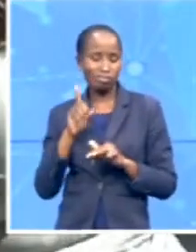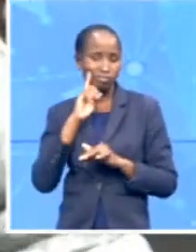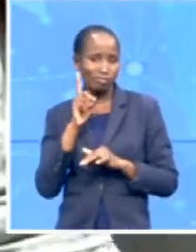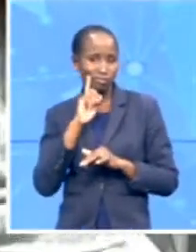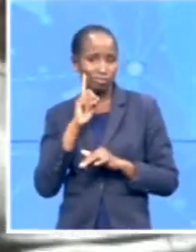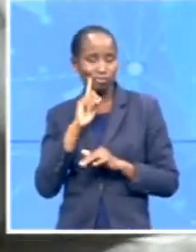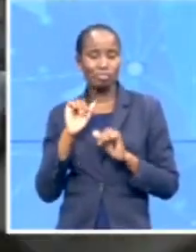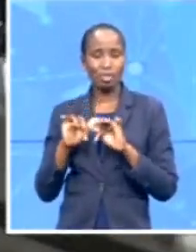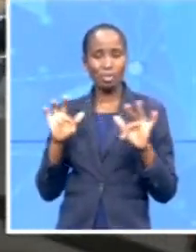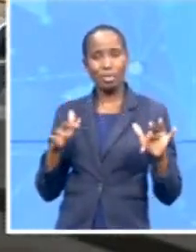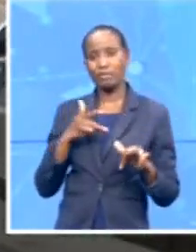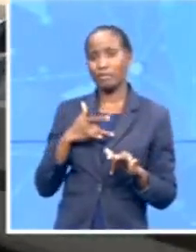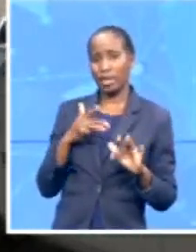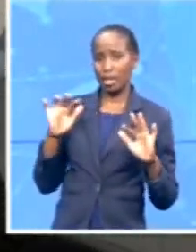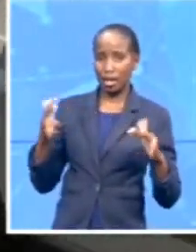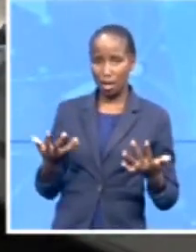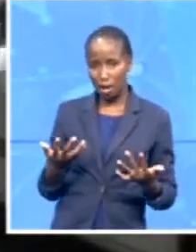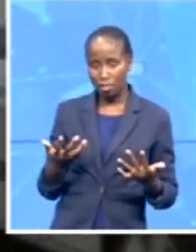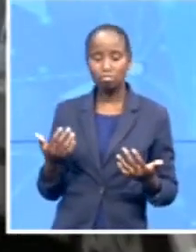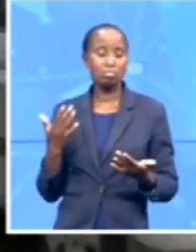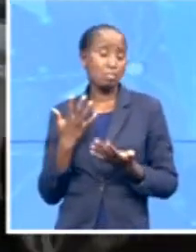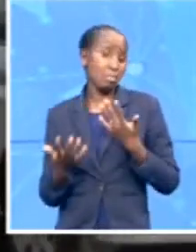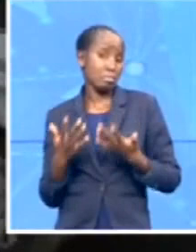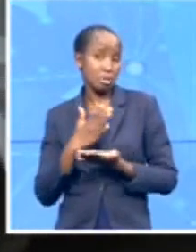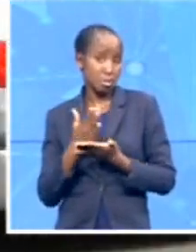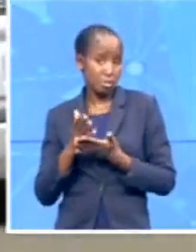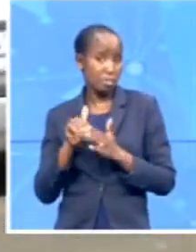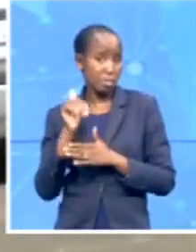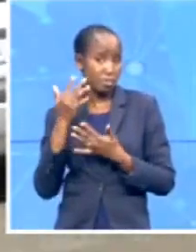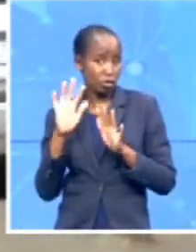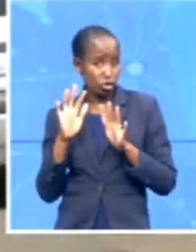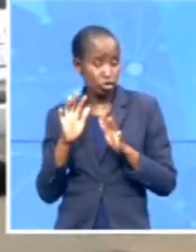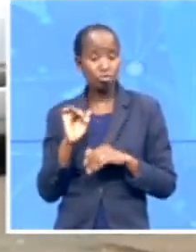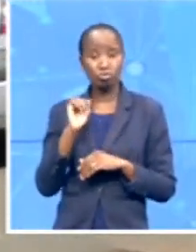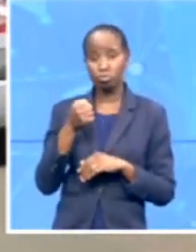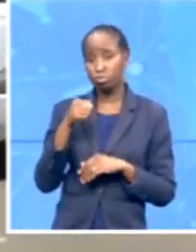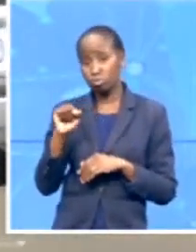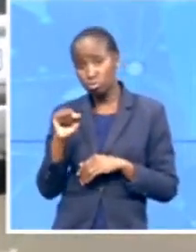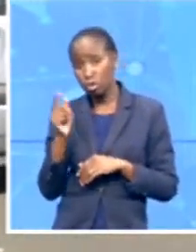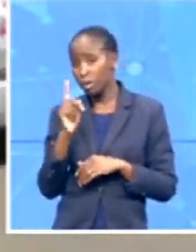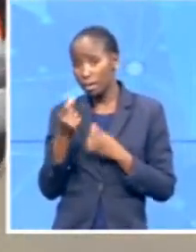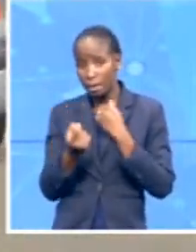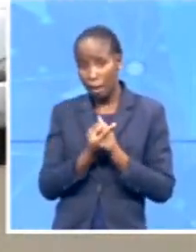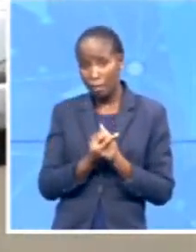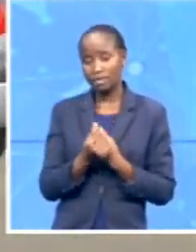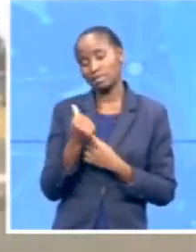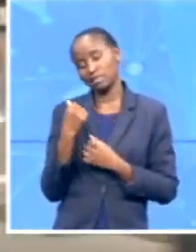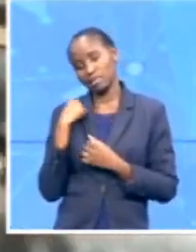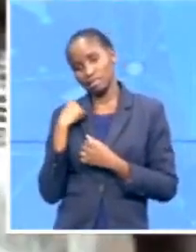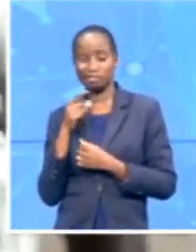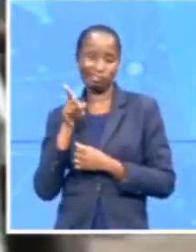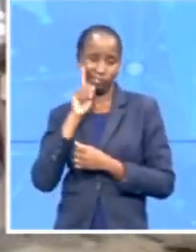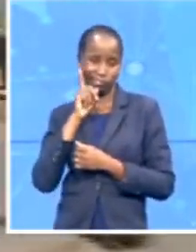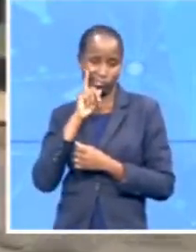to vote and what exactly happened yesterday in terms of voting. Hi, Papa, how are